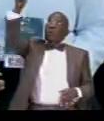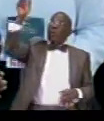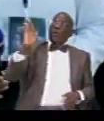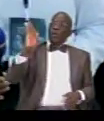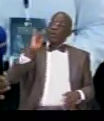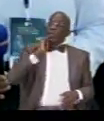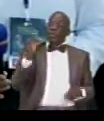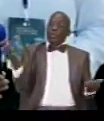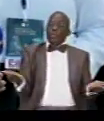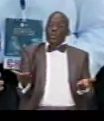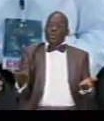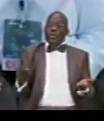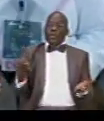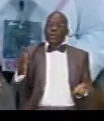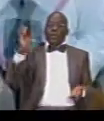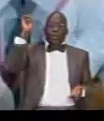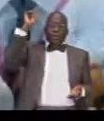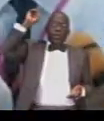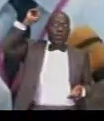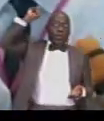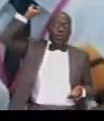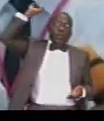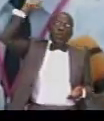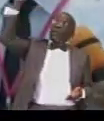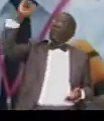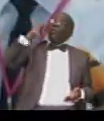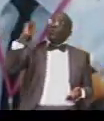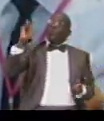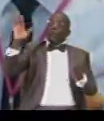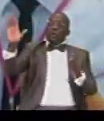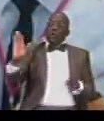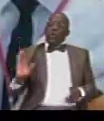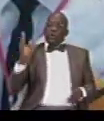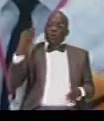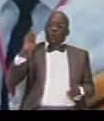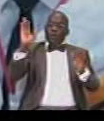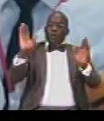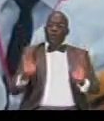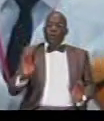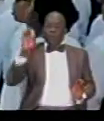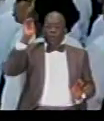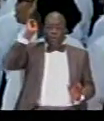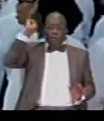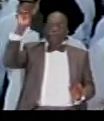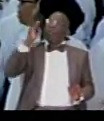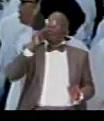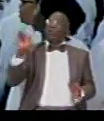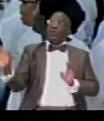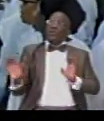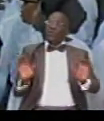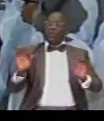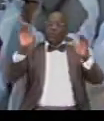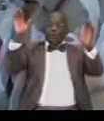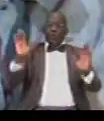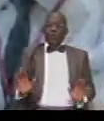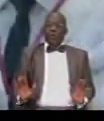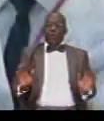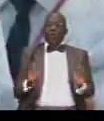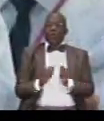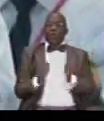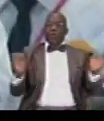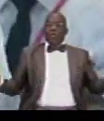here, he's the God of wonders, he's doing wonders